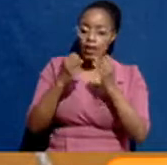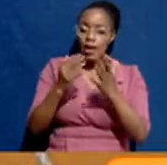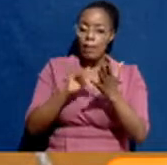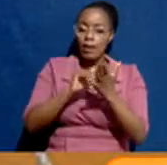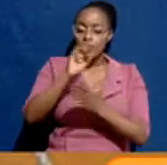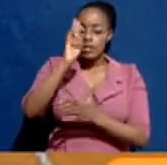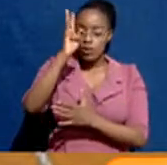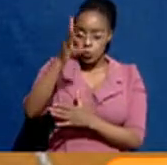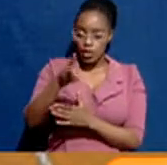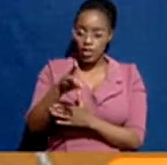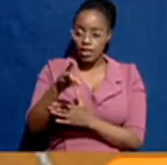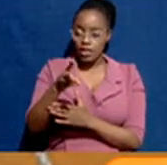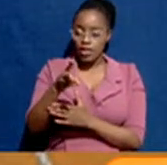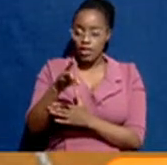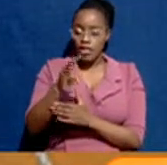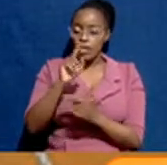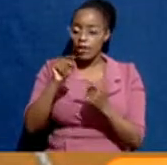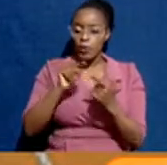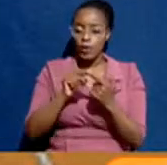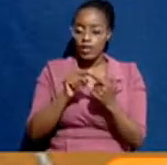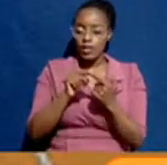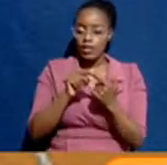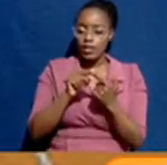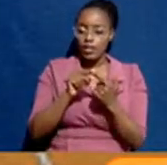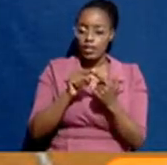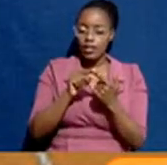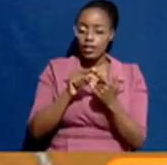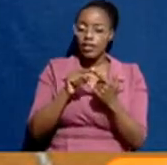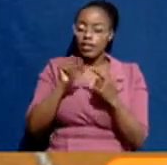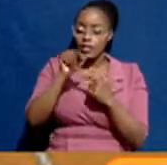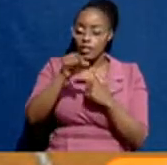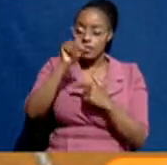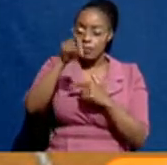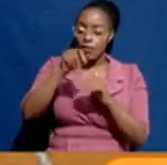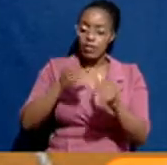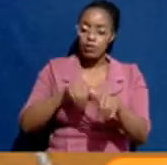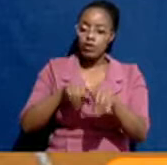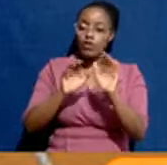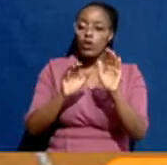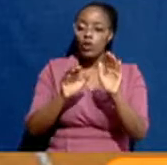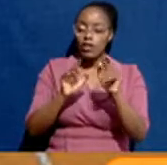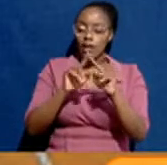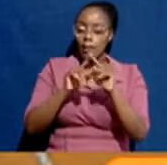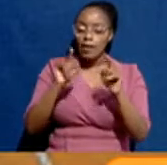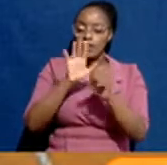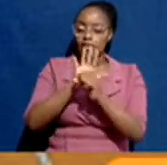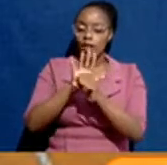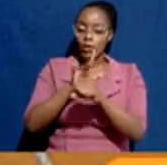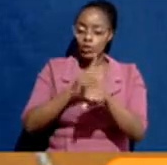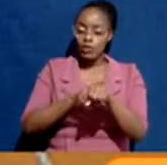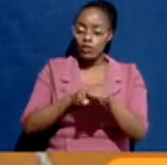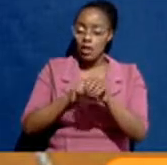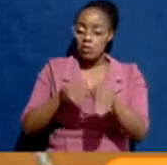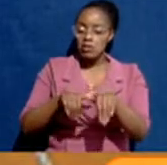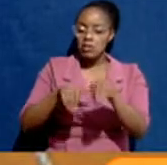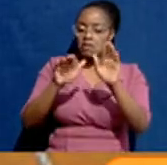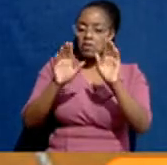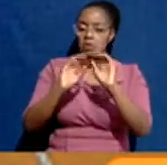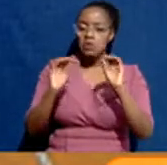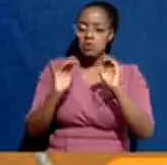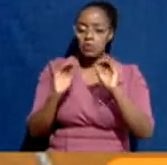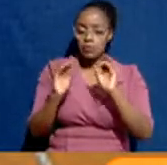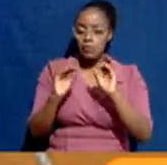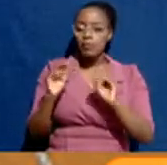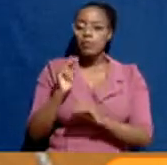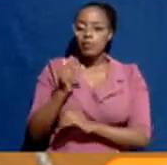sent when. Yeah. And that has to be followed. But in most cases, it's never followed.